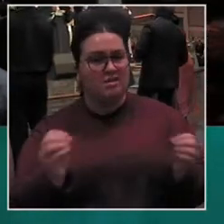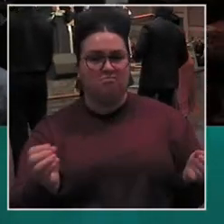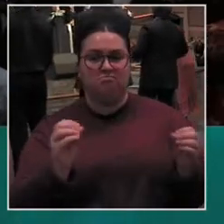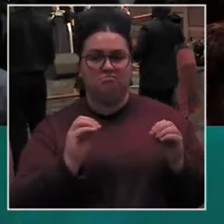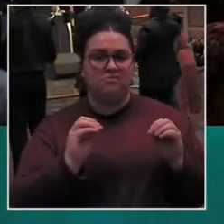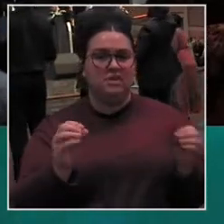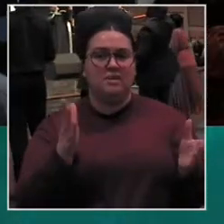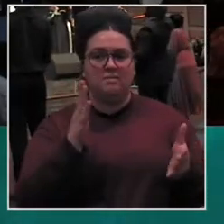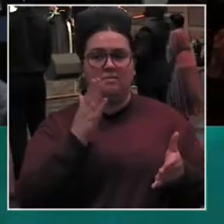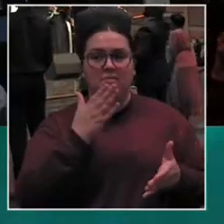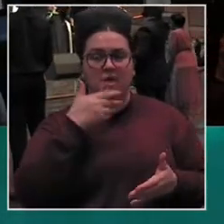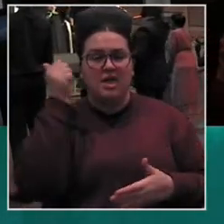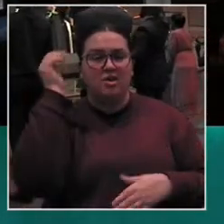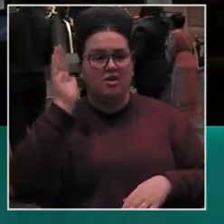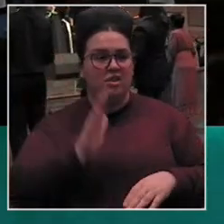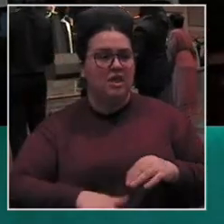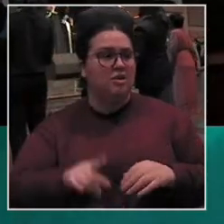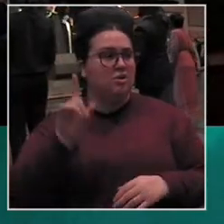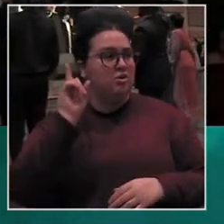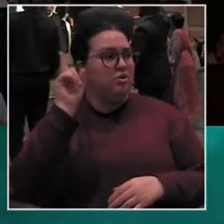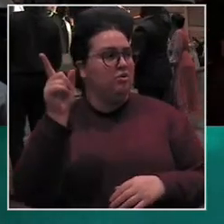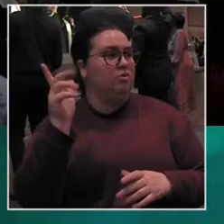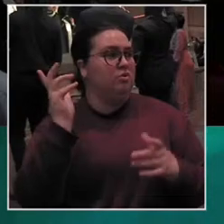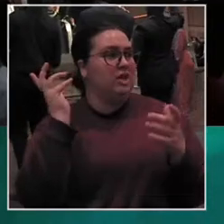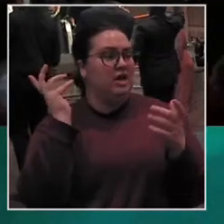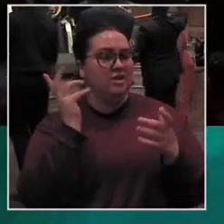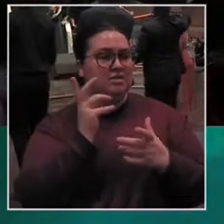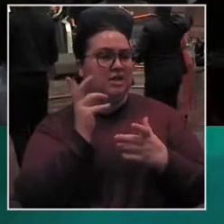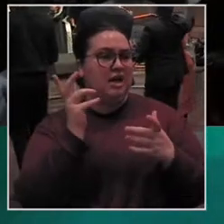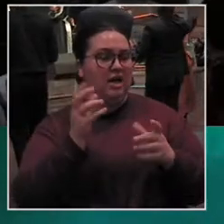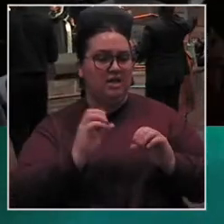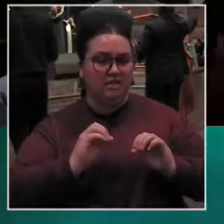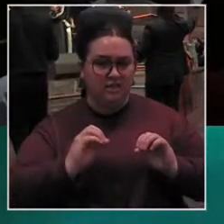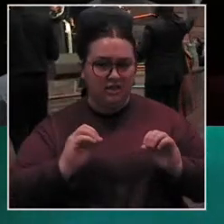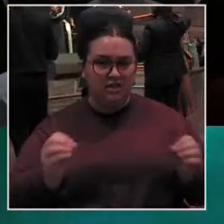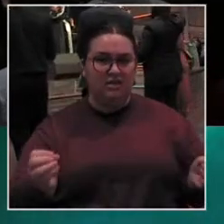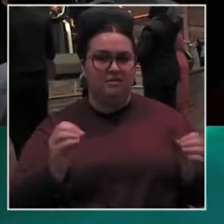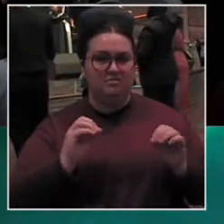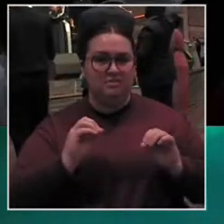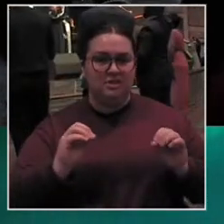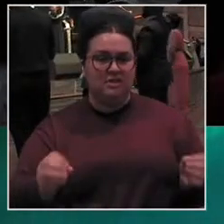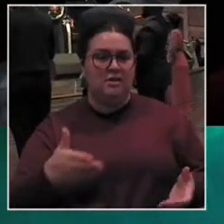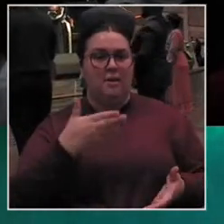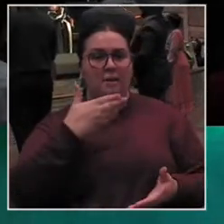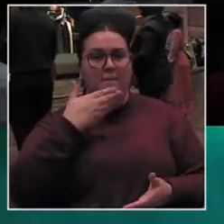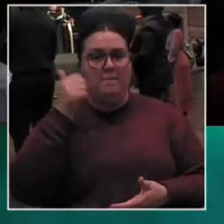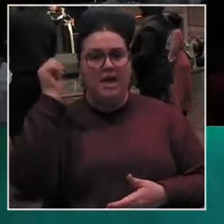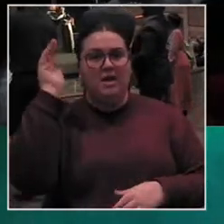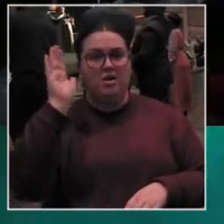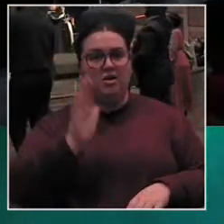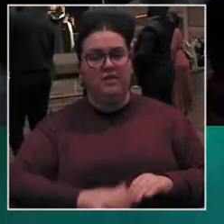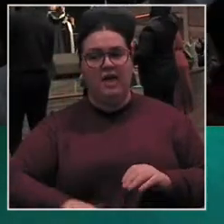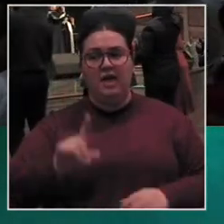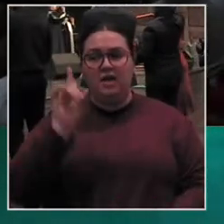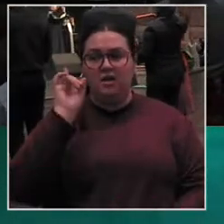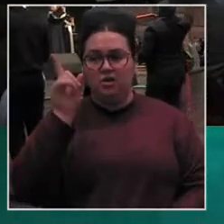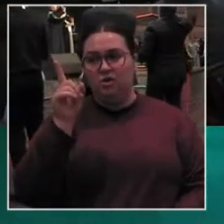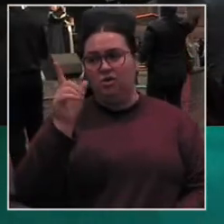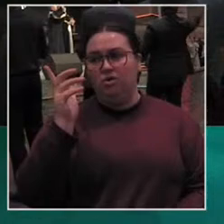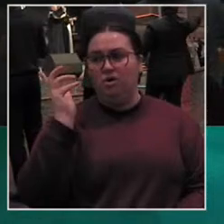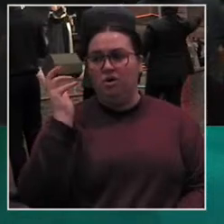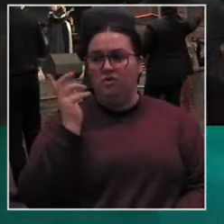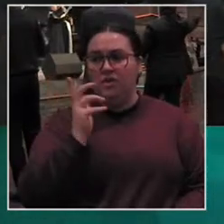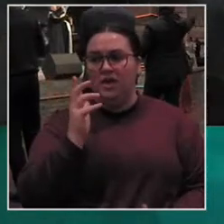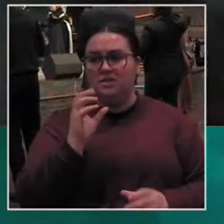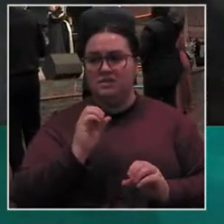just sing that out right now. Better than you, there's nothing. Sing it from your heart of hearts. Better than you, there